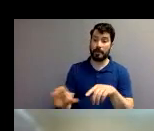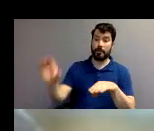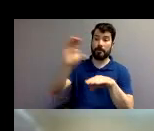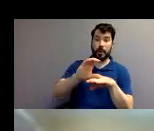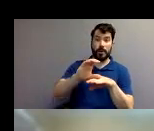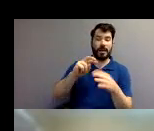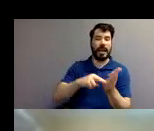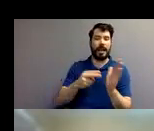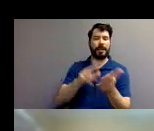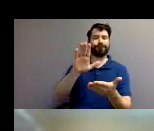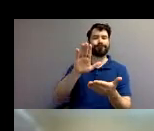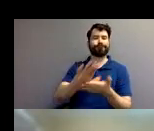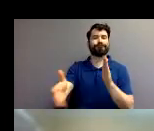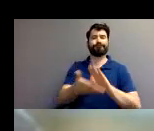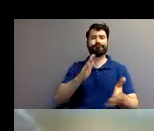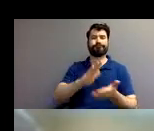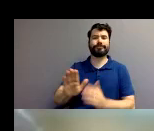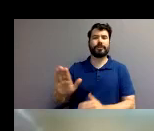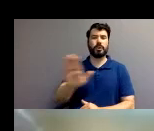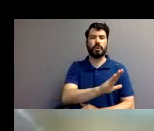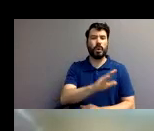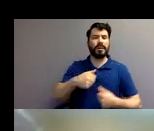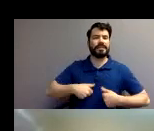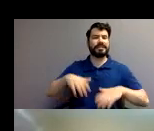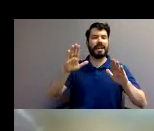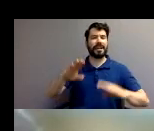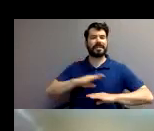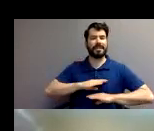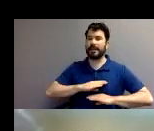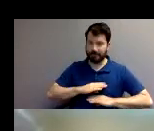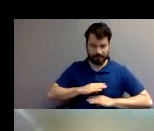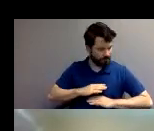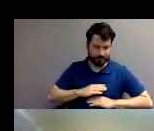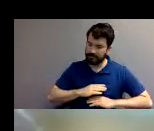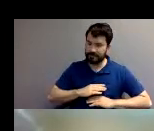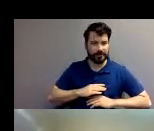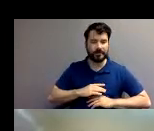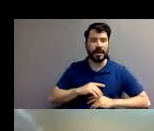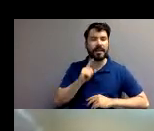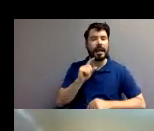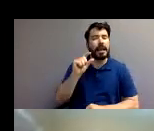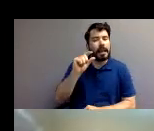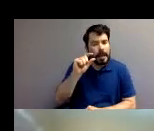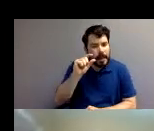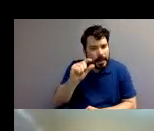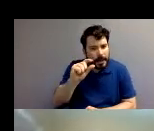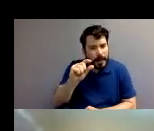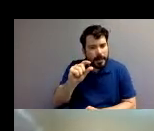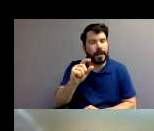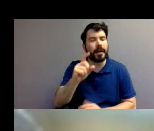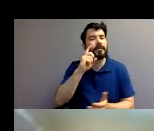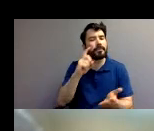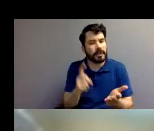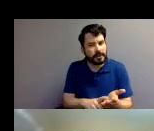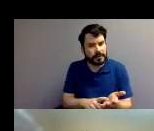many sacrifices that you've made over the past year, it is one small way we can acknowledge the spirit of